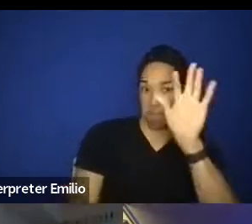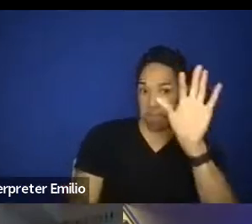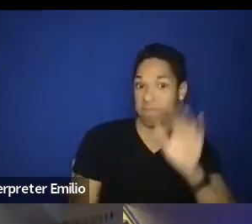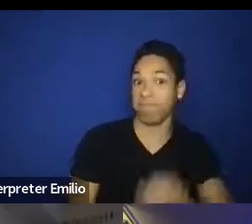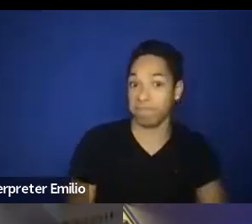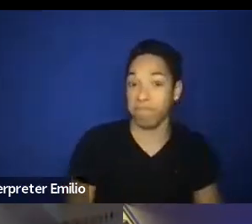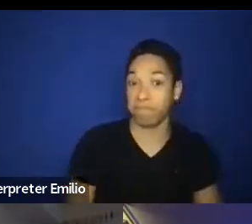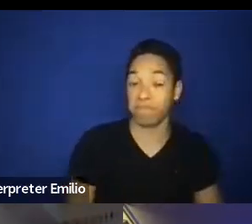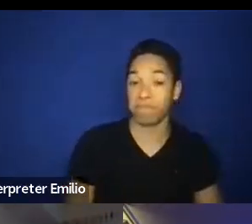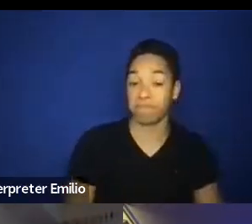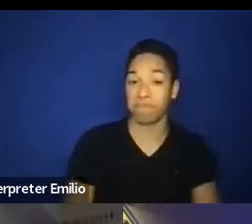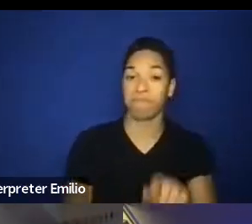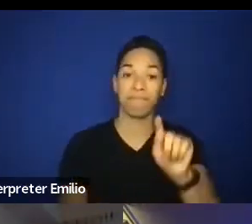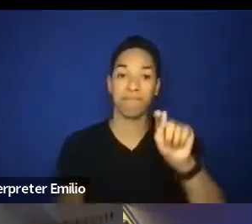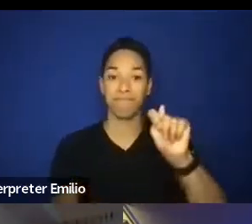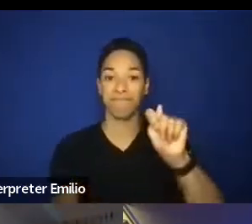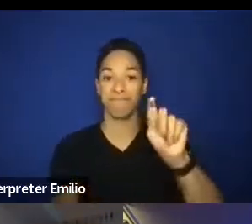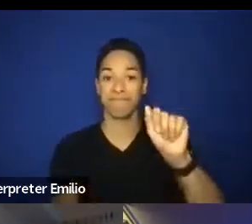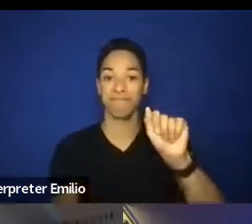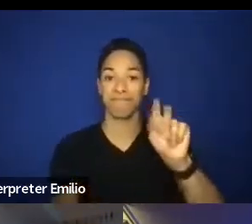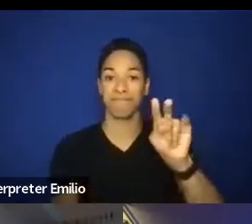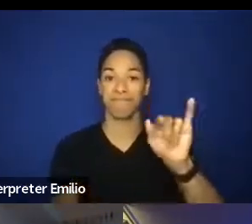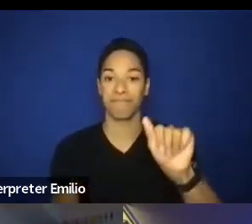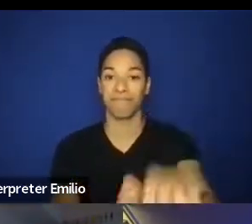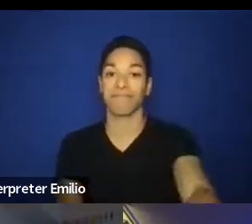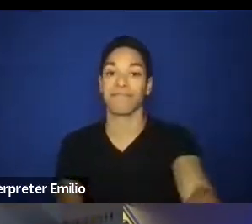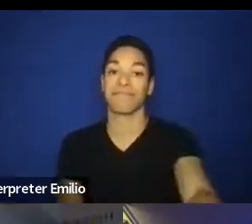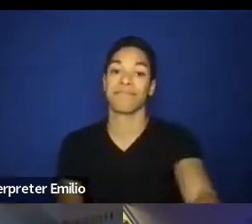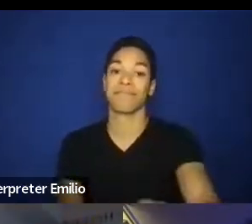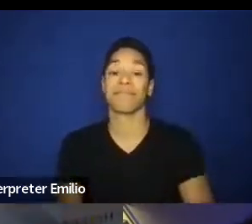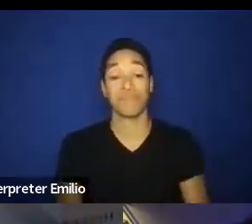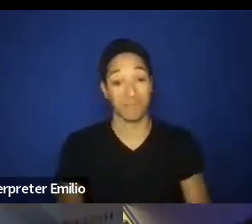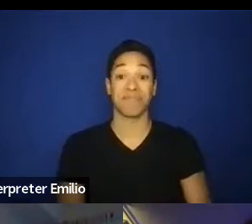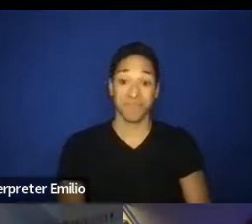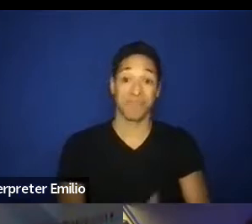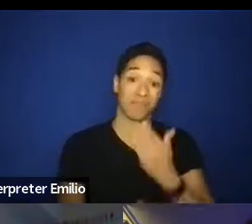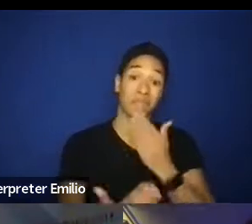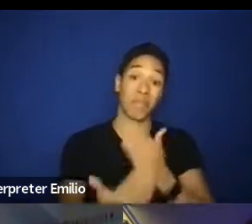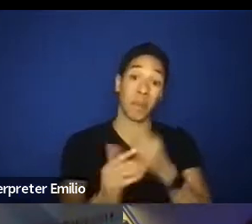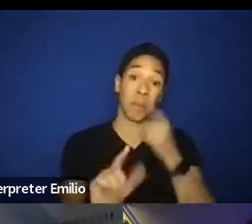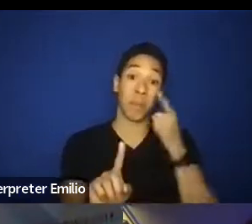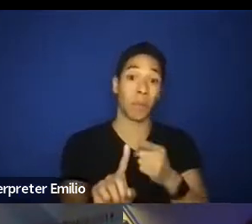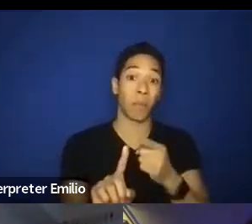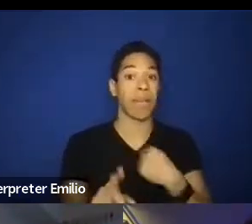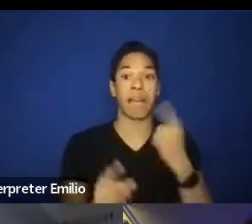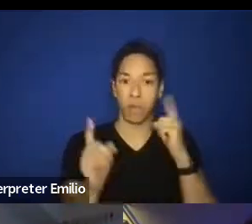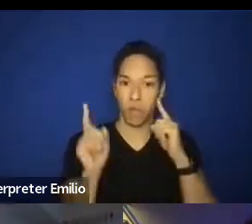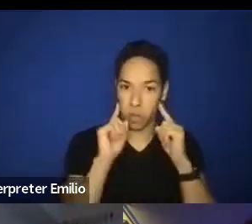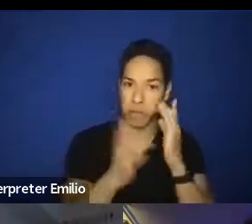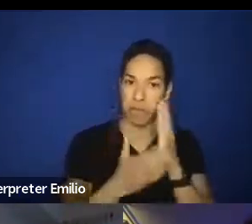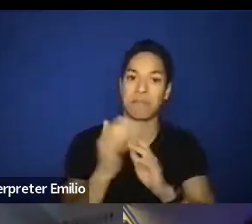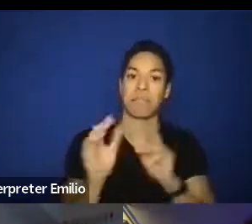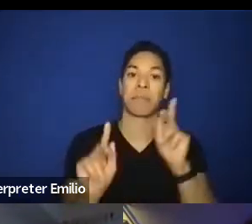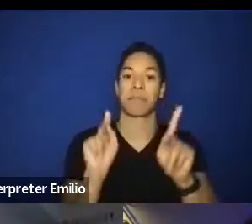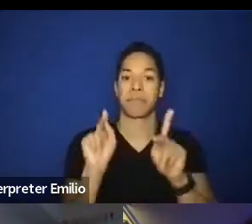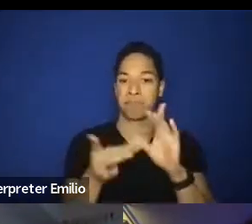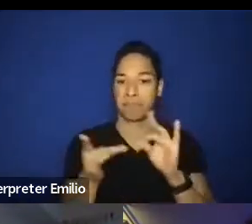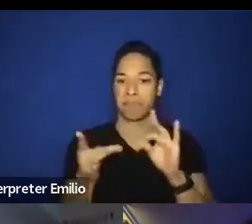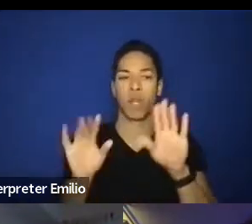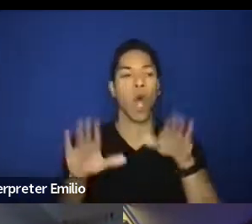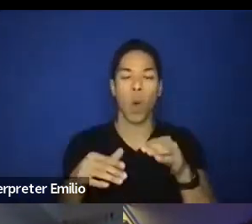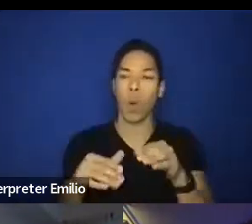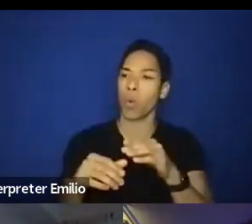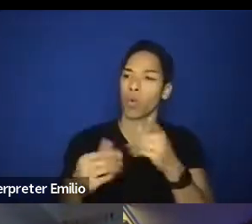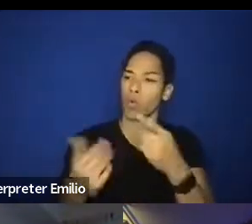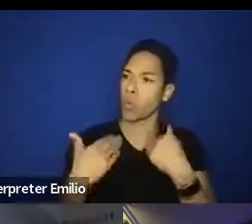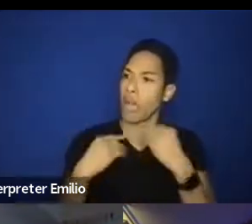no, I think that's a great point. And that it kind of goes back to, I've had some inquiries from people being like, oh my gosh, when you do cultural coordinating training,